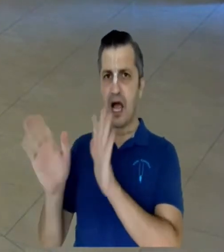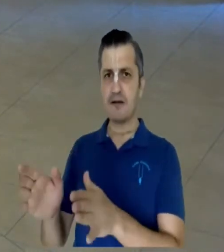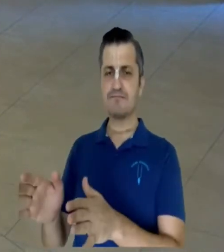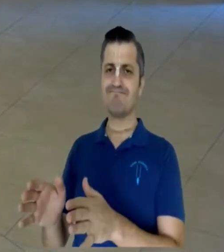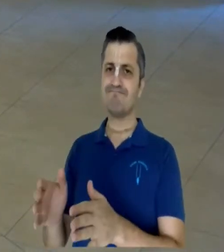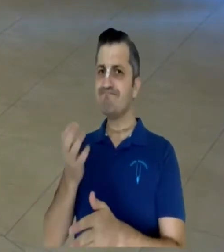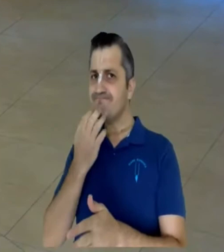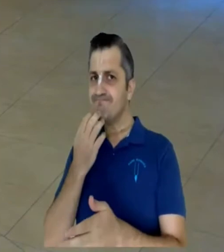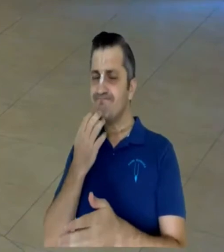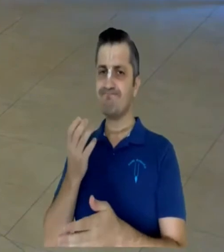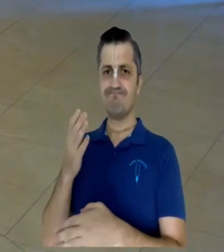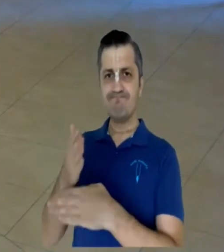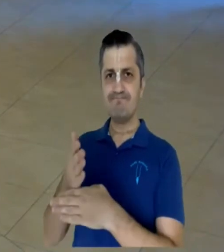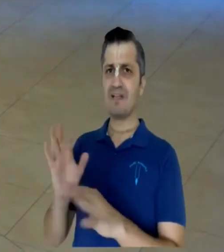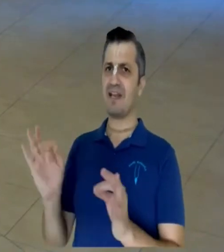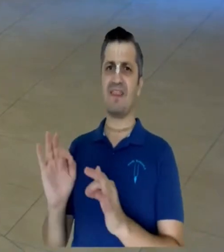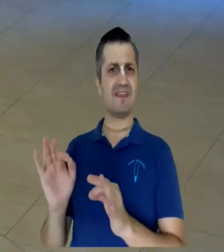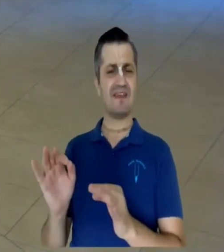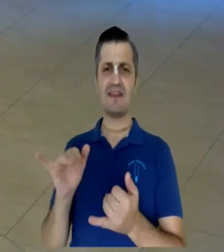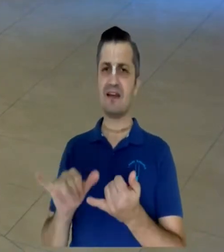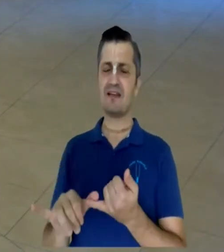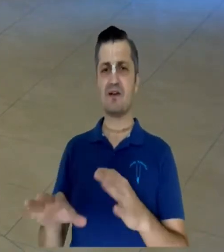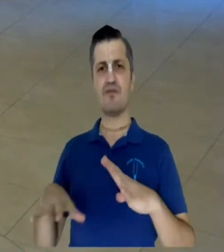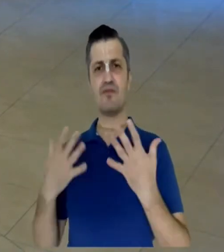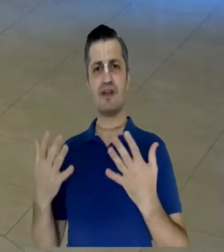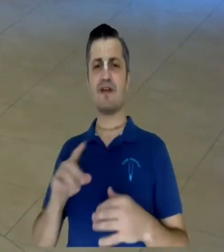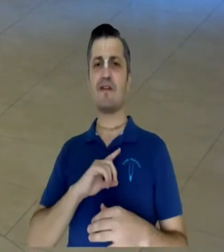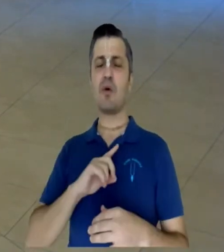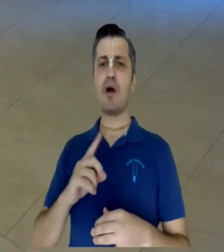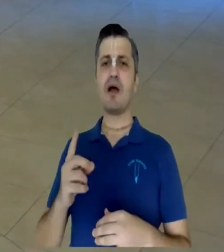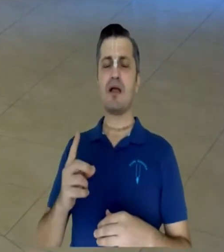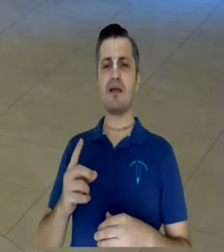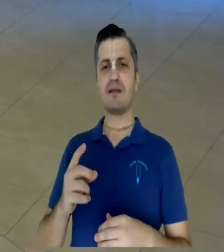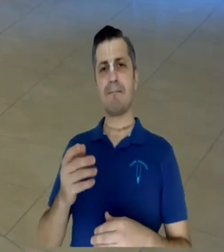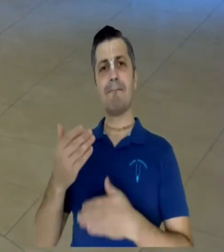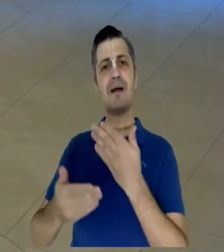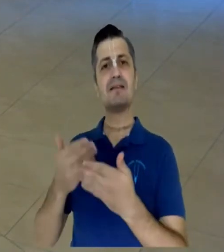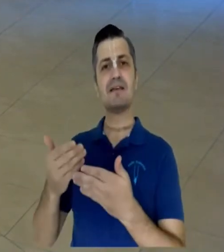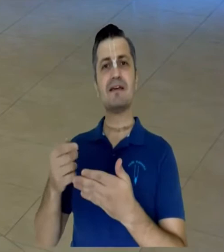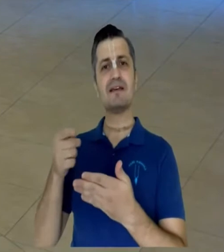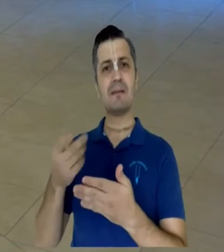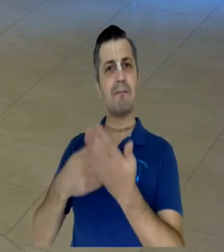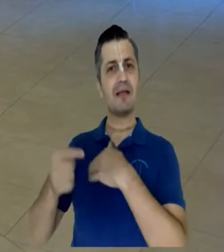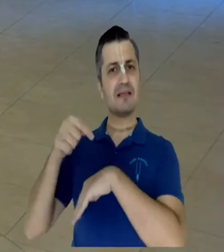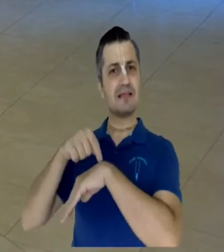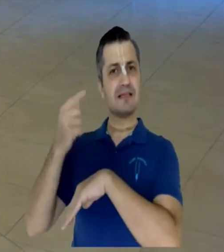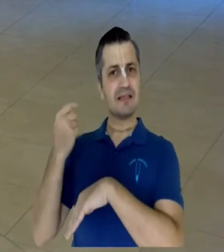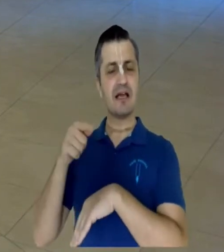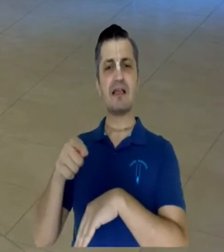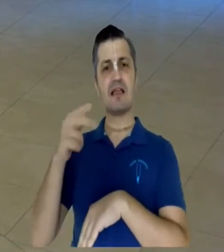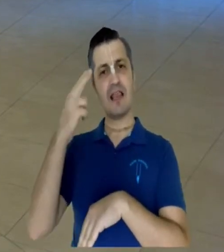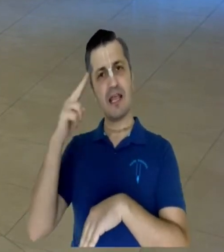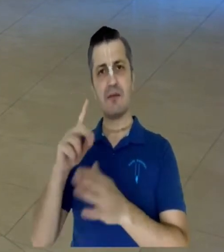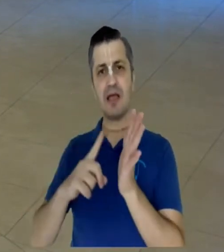So this is why his pastimes, they're called Leela, which means play. So this is what the Supreme Lord